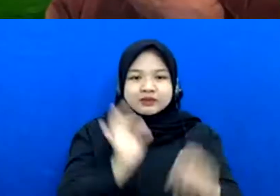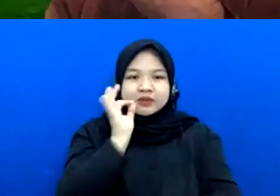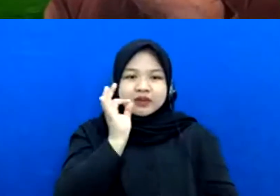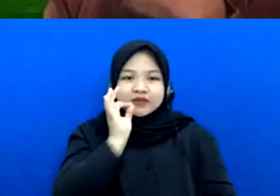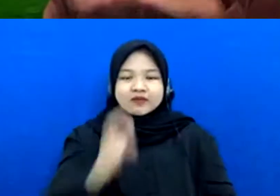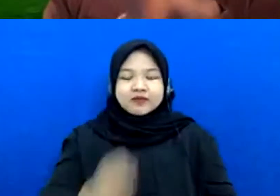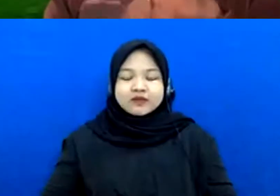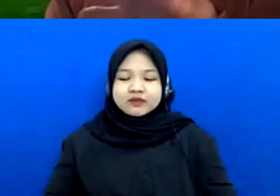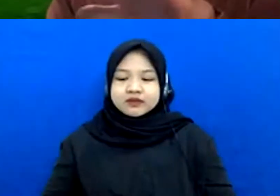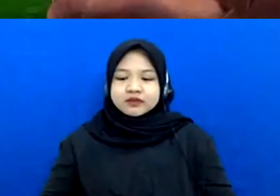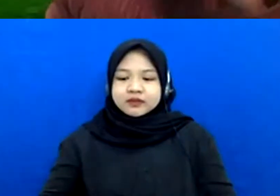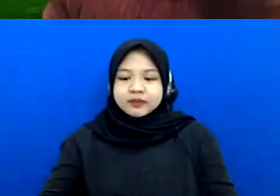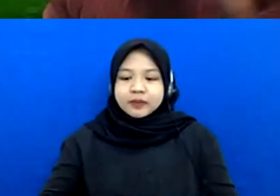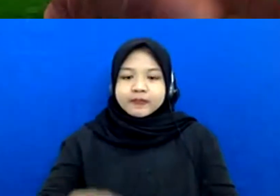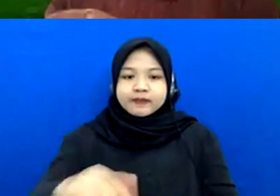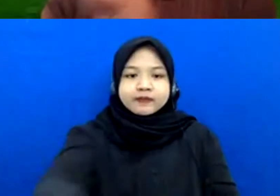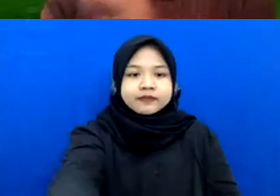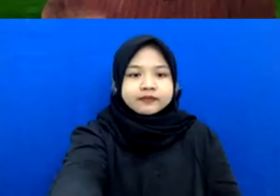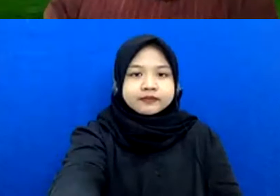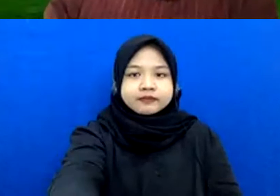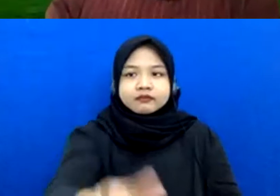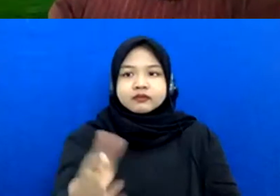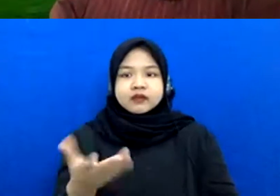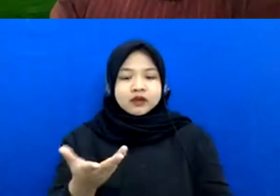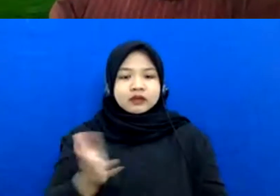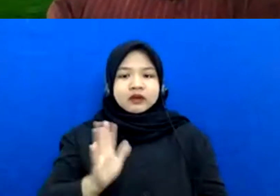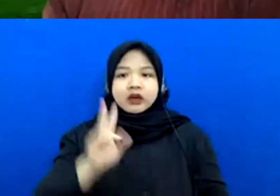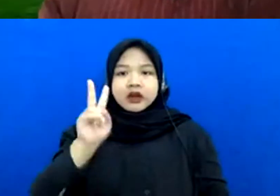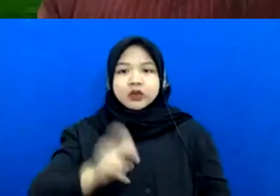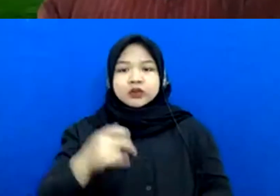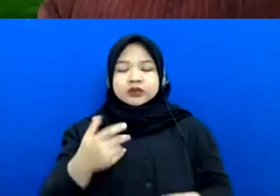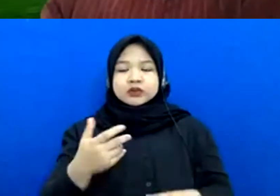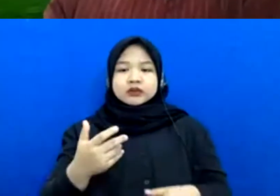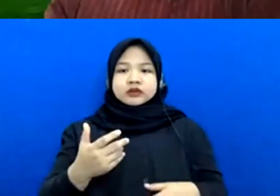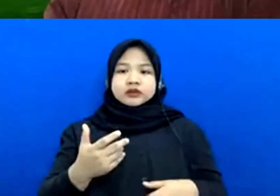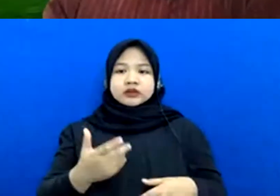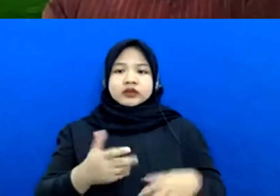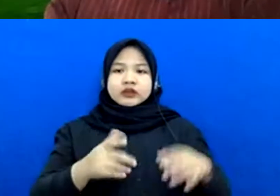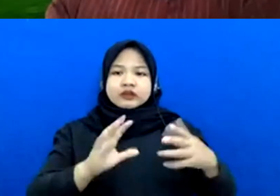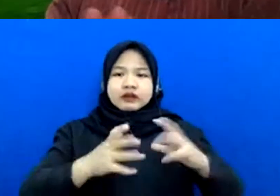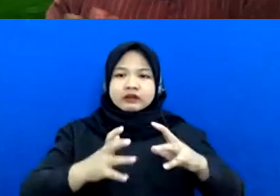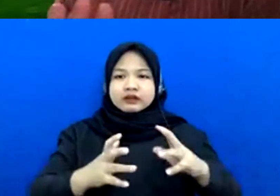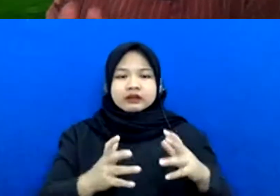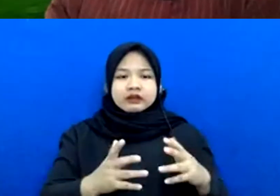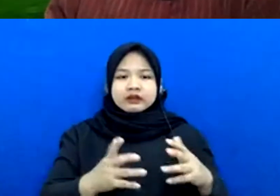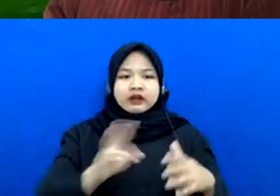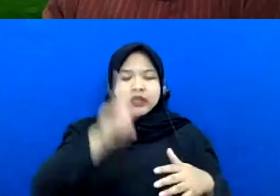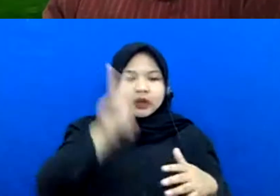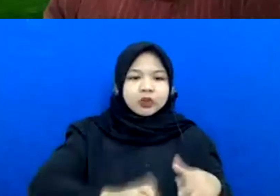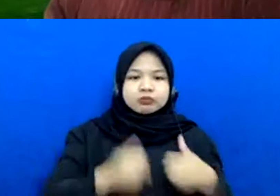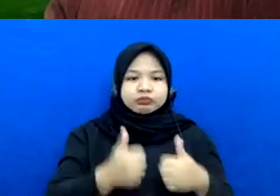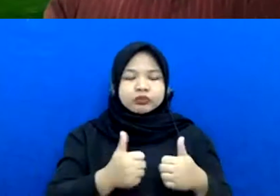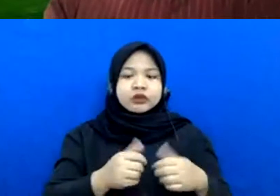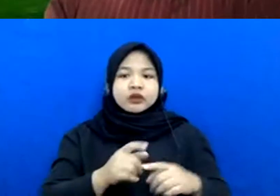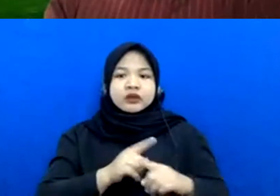all right. Something tells me it doesn't have a very good technical adequacy. That's just a hunch.